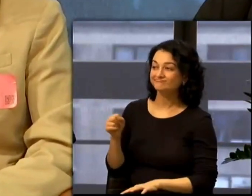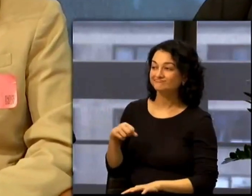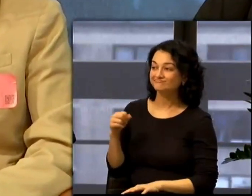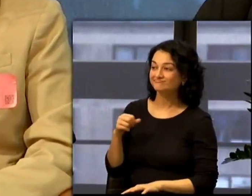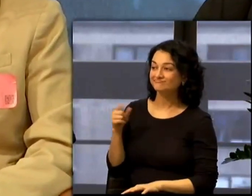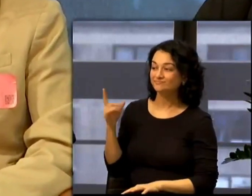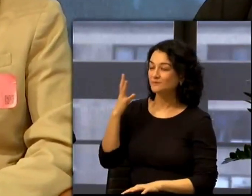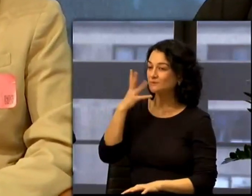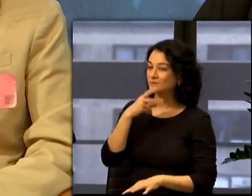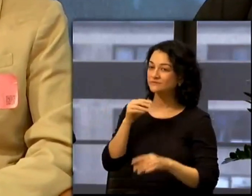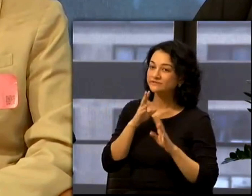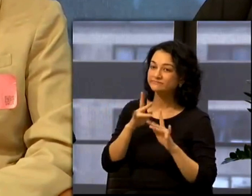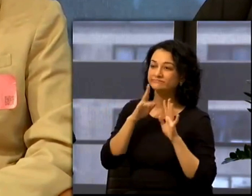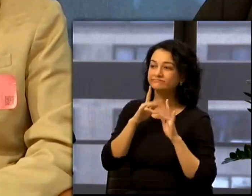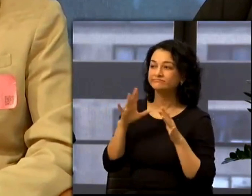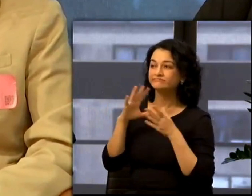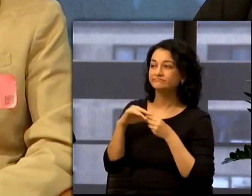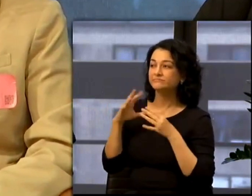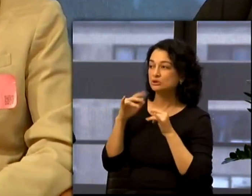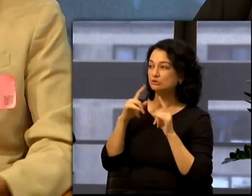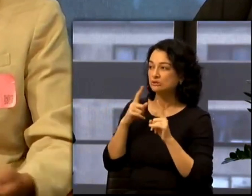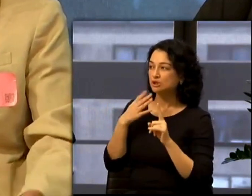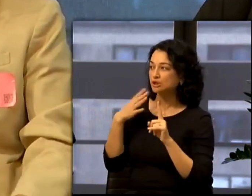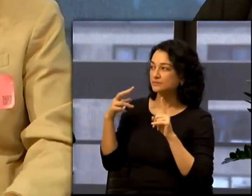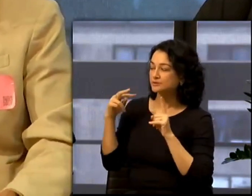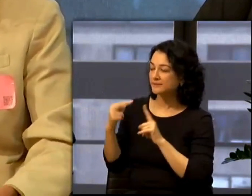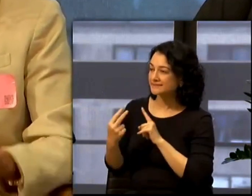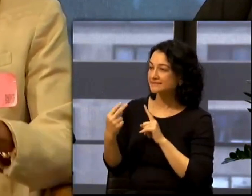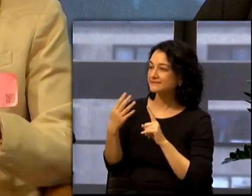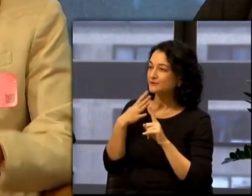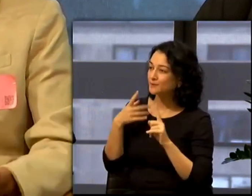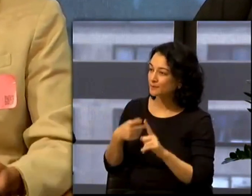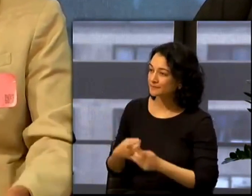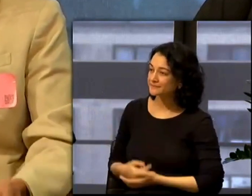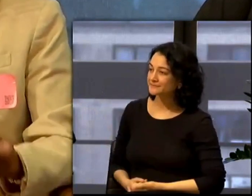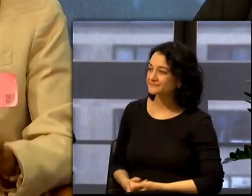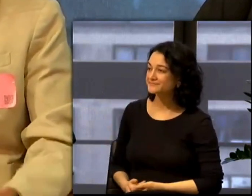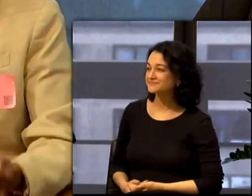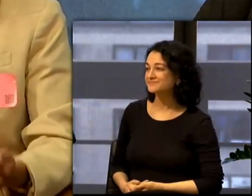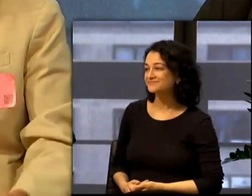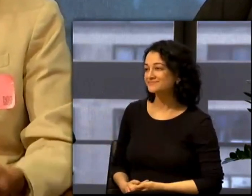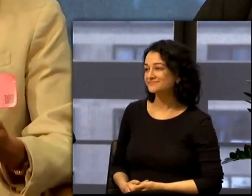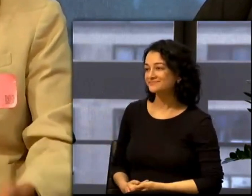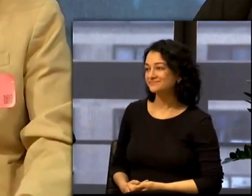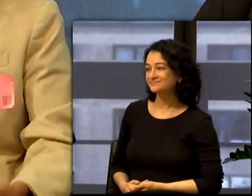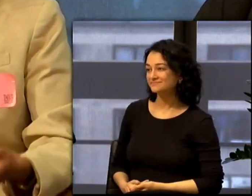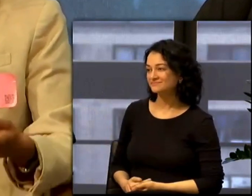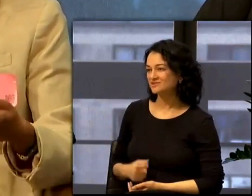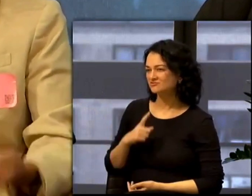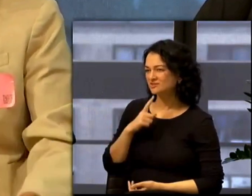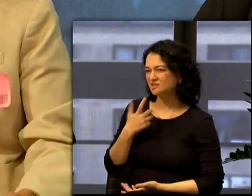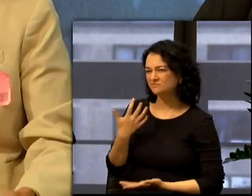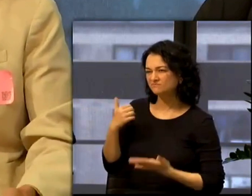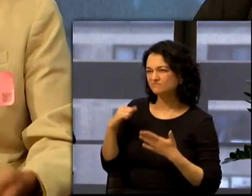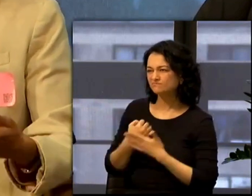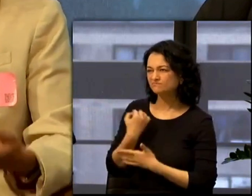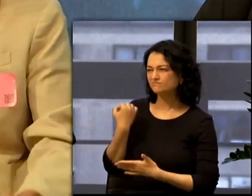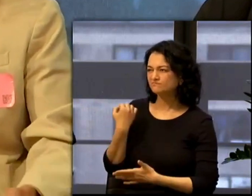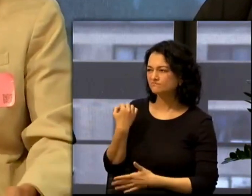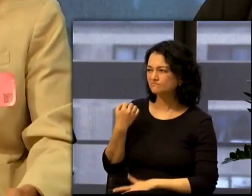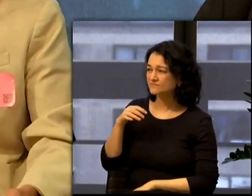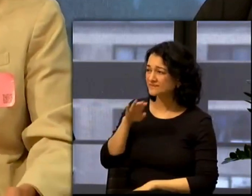that has been very frustrating is that the powers that be very often pit aging and disability communities against each other when it